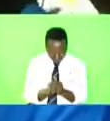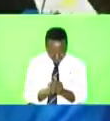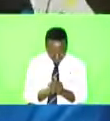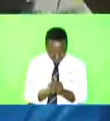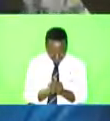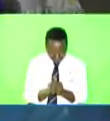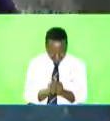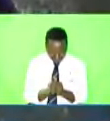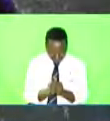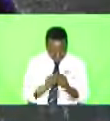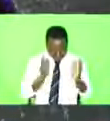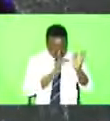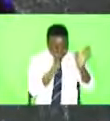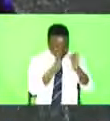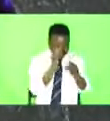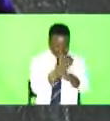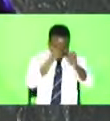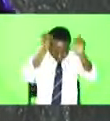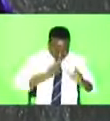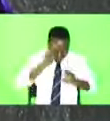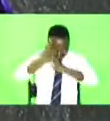Jesus is the savior of the world.